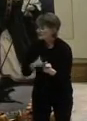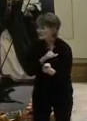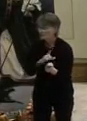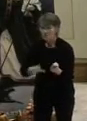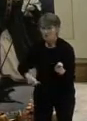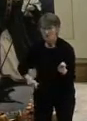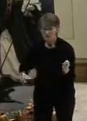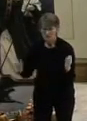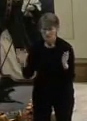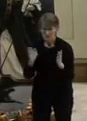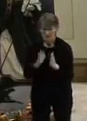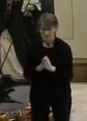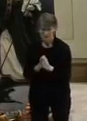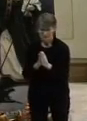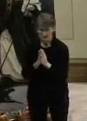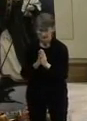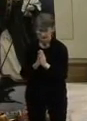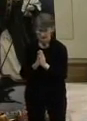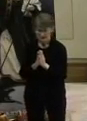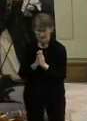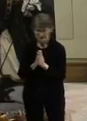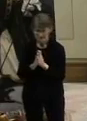Lord.